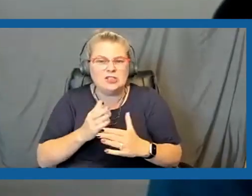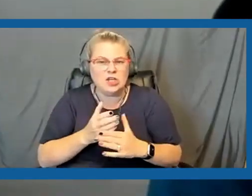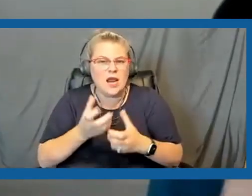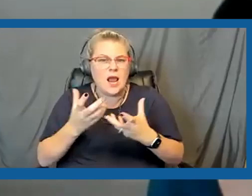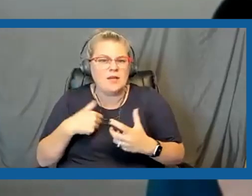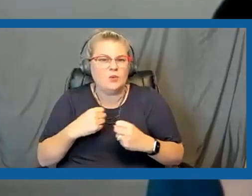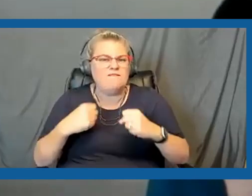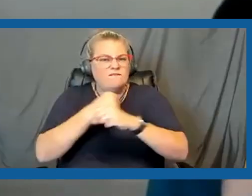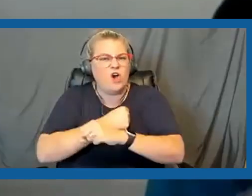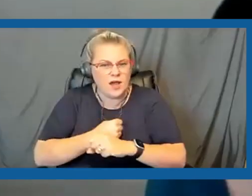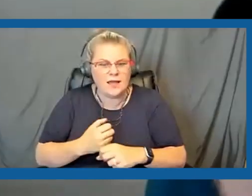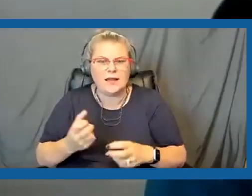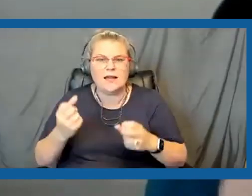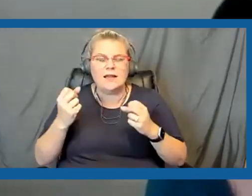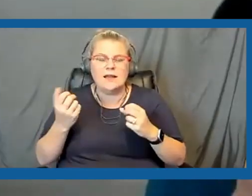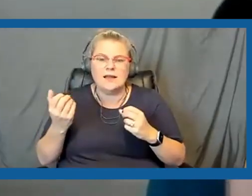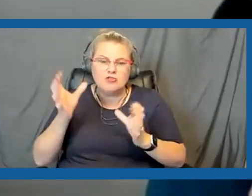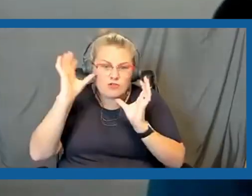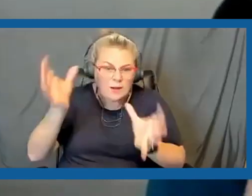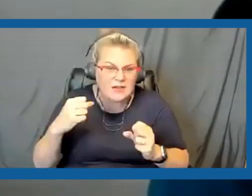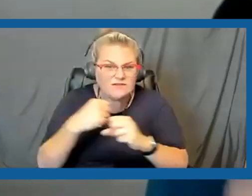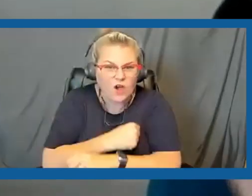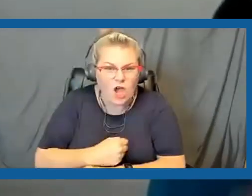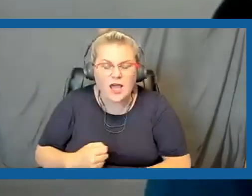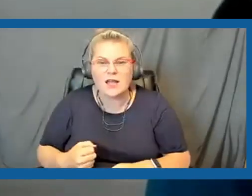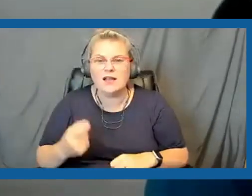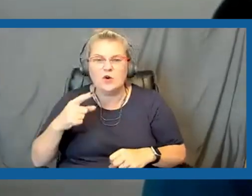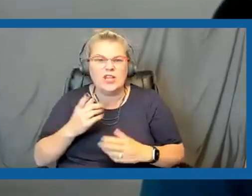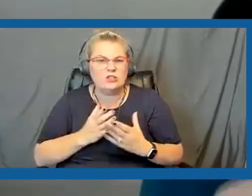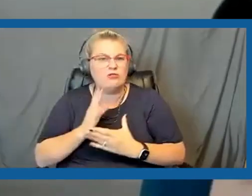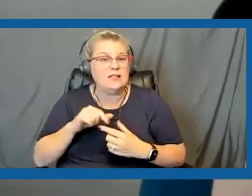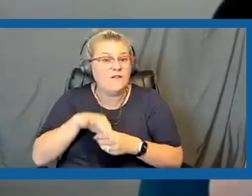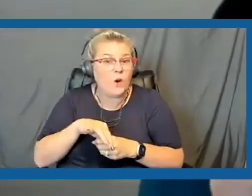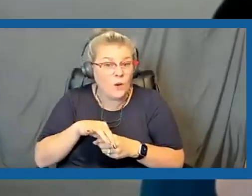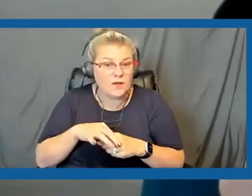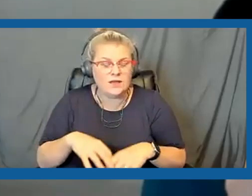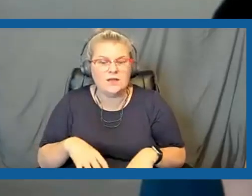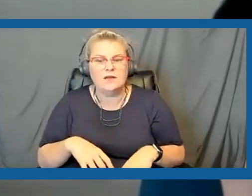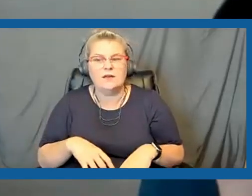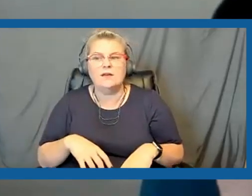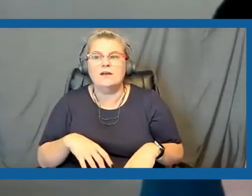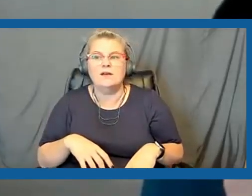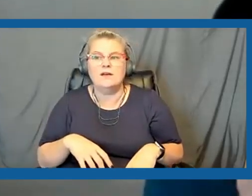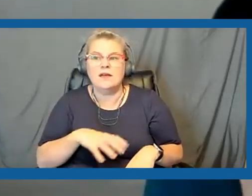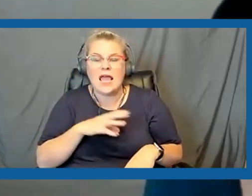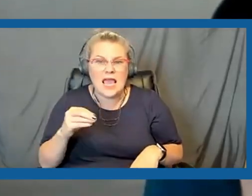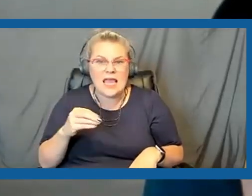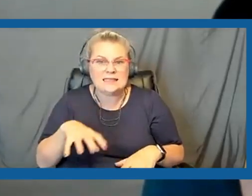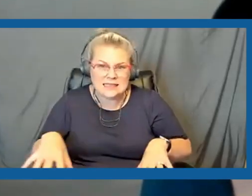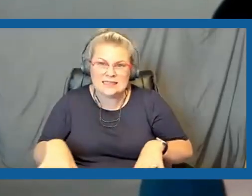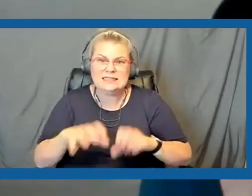fought, how much our grandparents and great grandparents fought for this right to vote, and take a